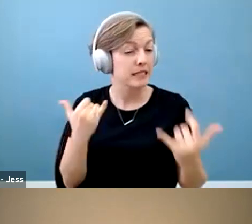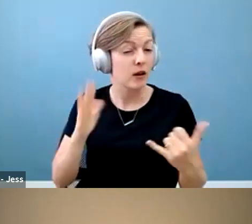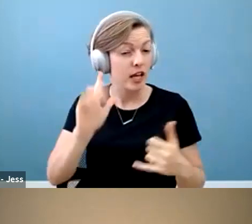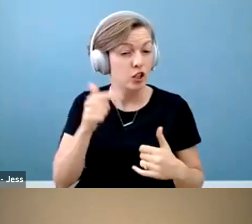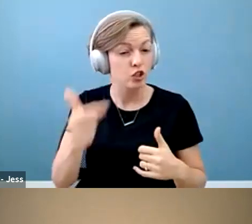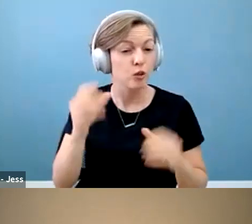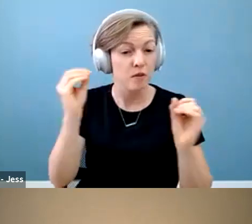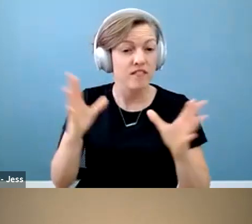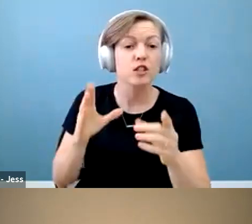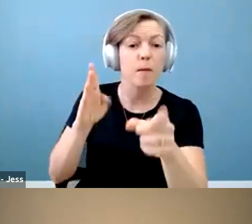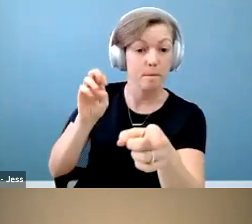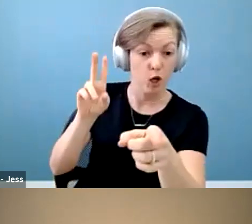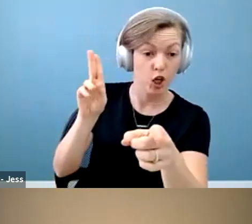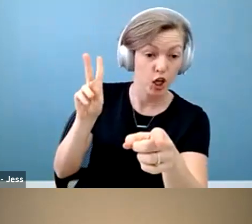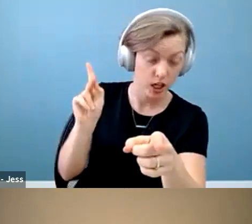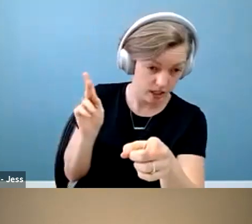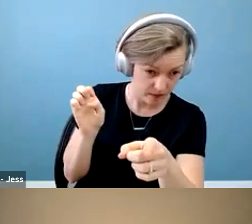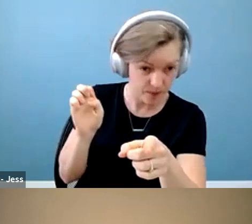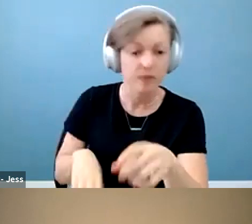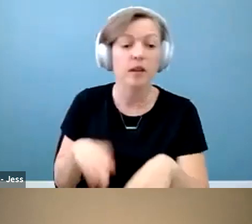to Professor Burke. I